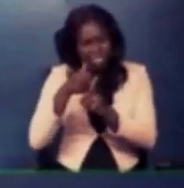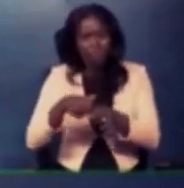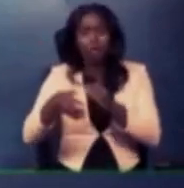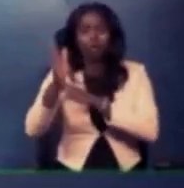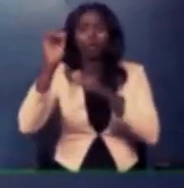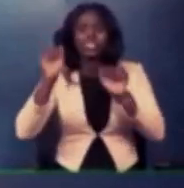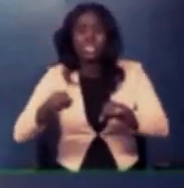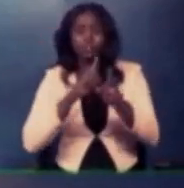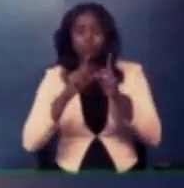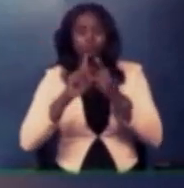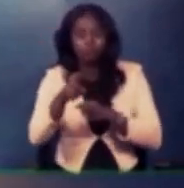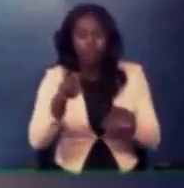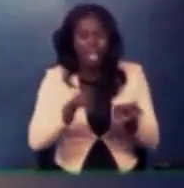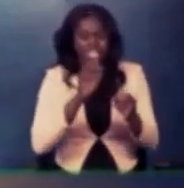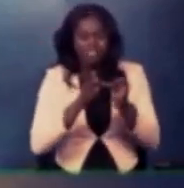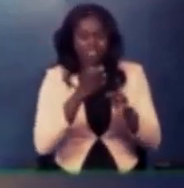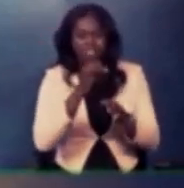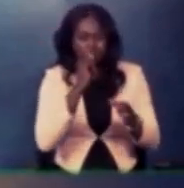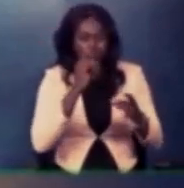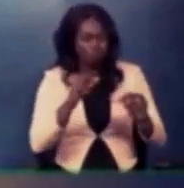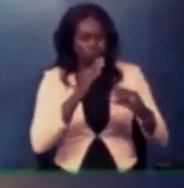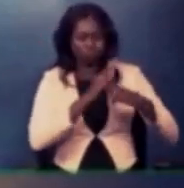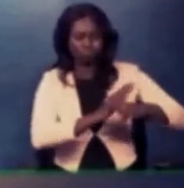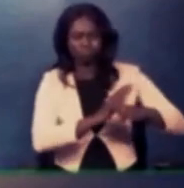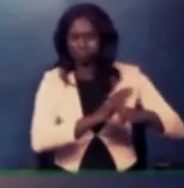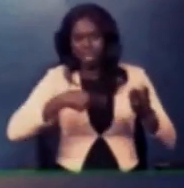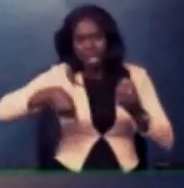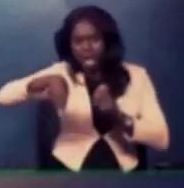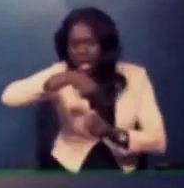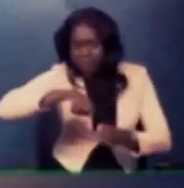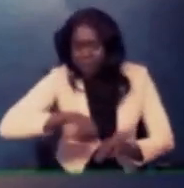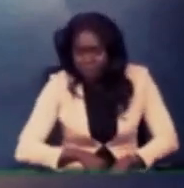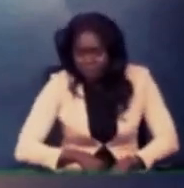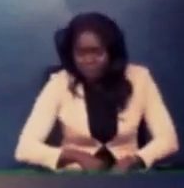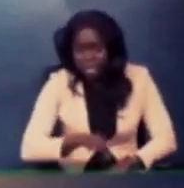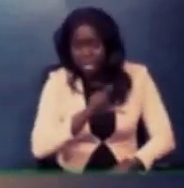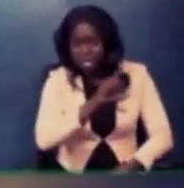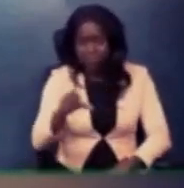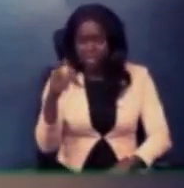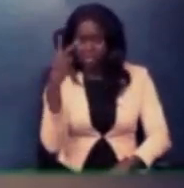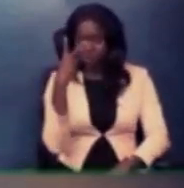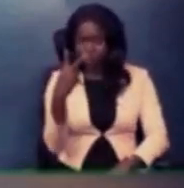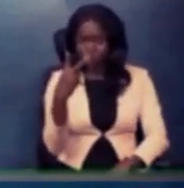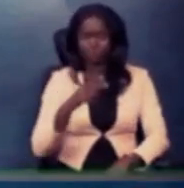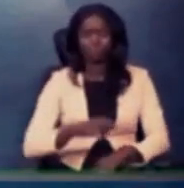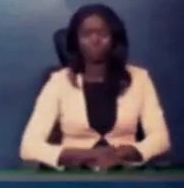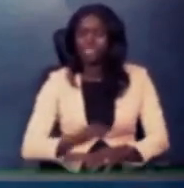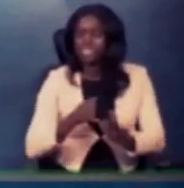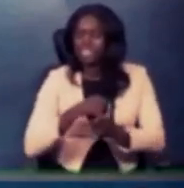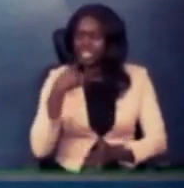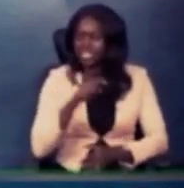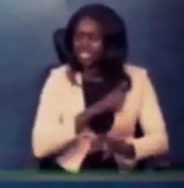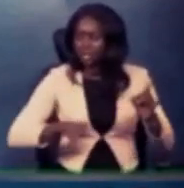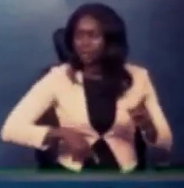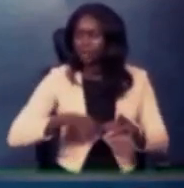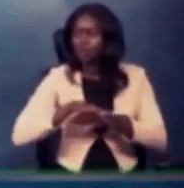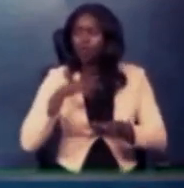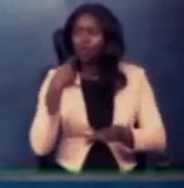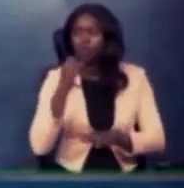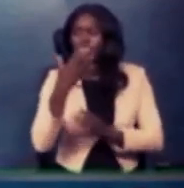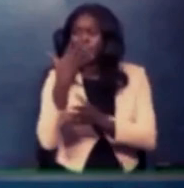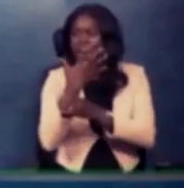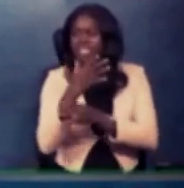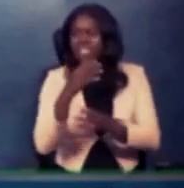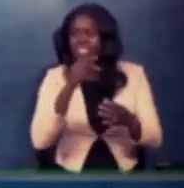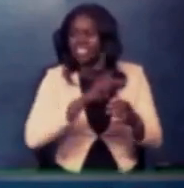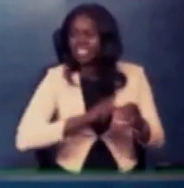were no obstacles around. Verse 2. Two of that scripture. It says, the Lord on whose hand the king